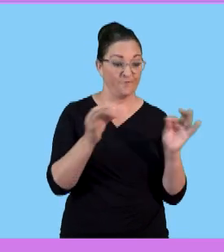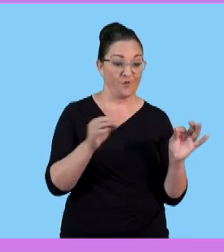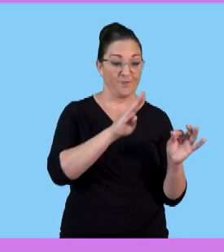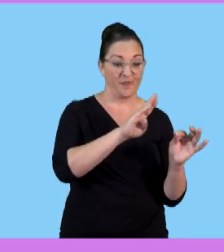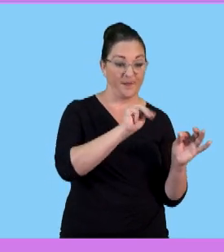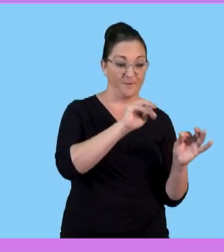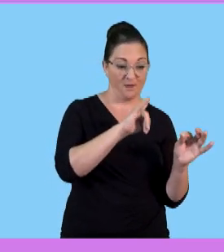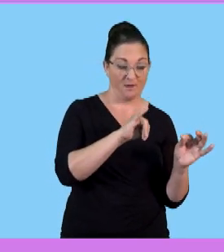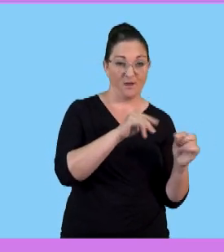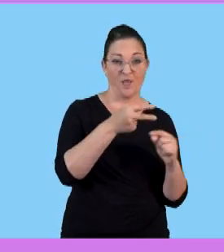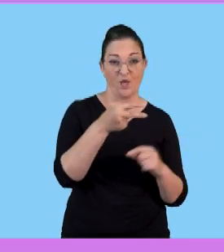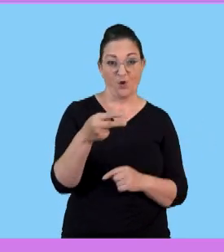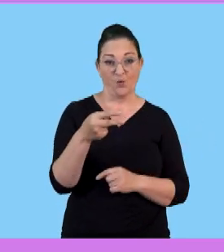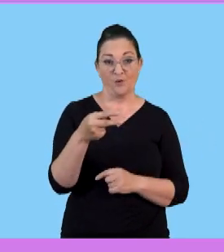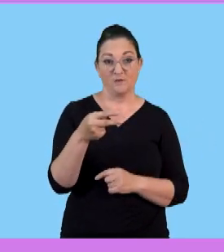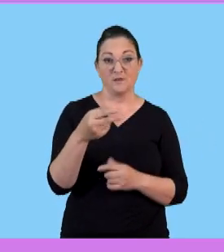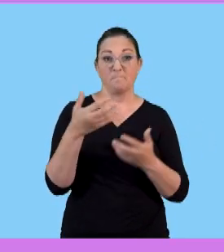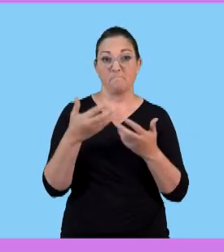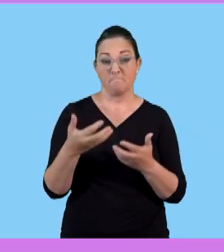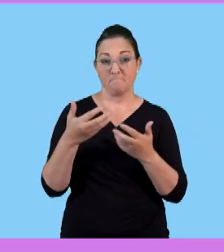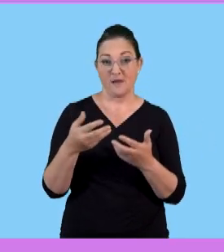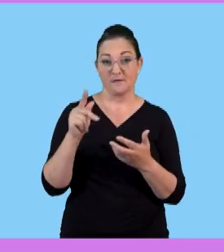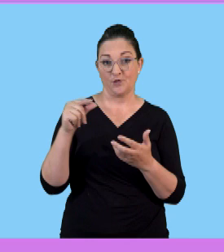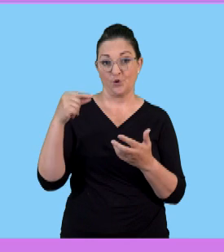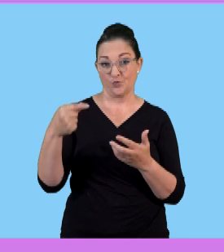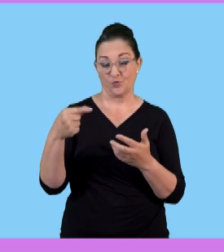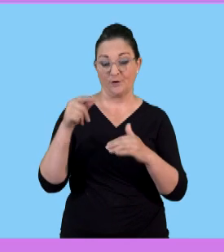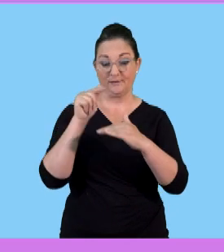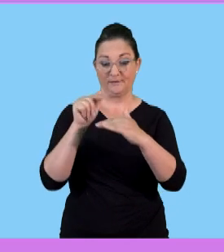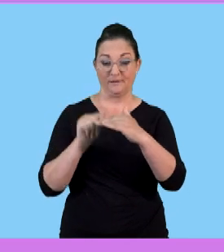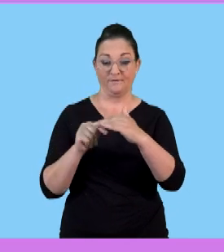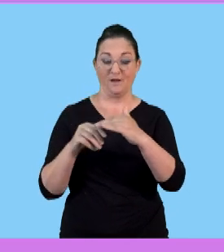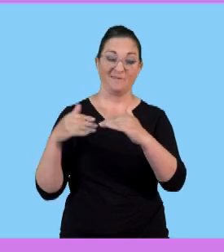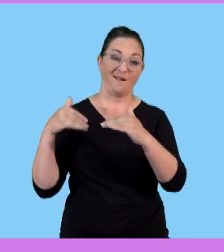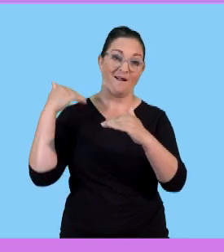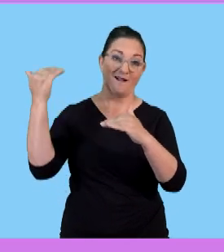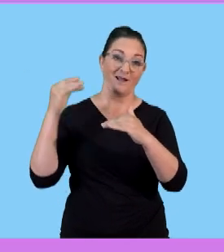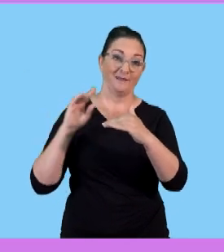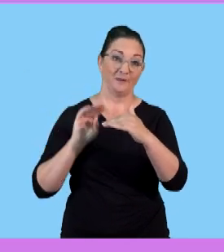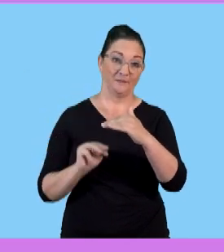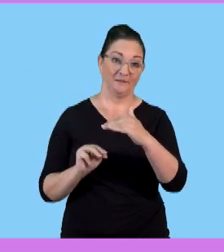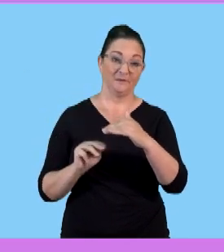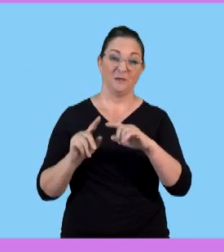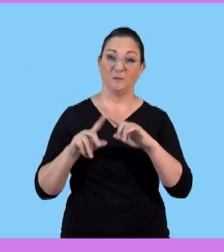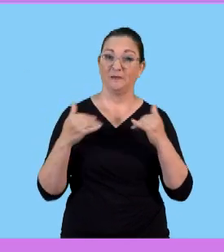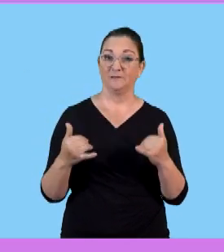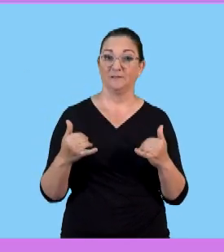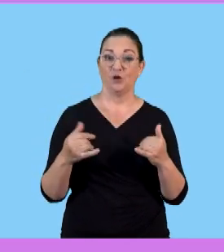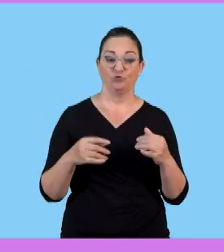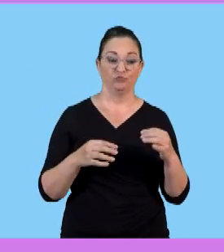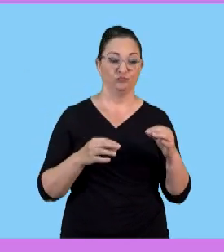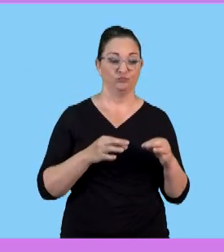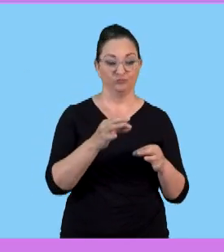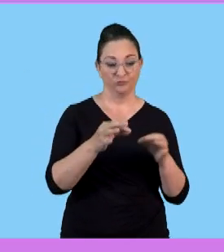the formula BMI equals mass in kilogram divided by your height in meters. So remember step